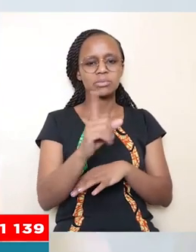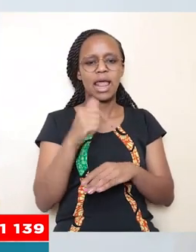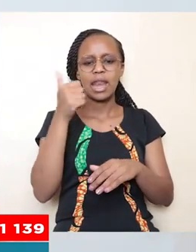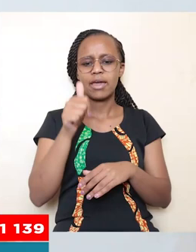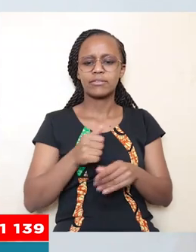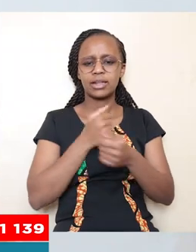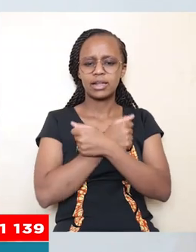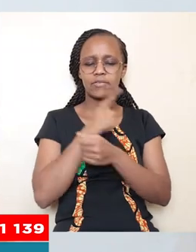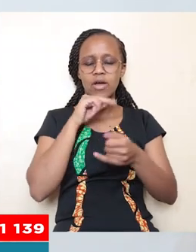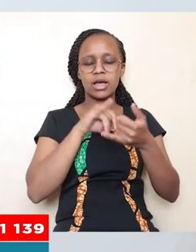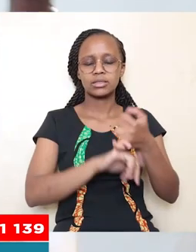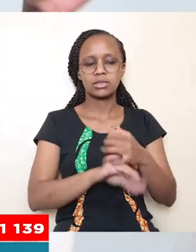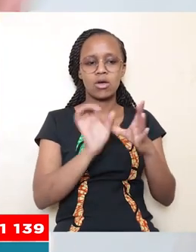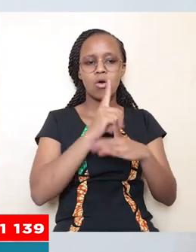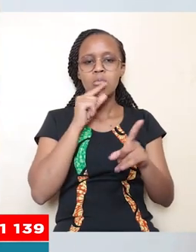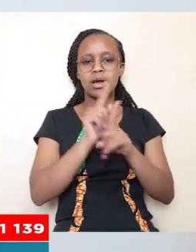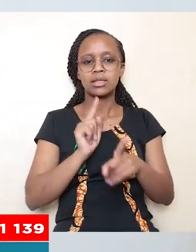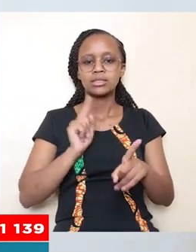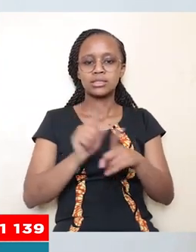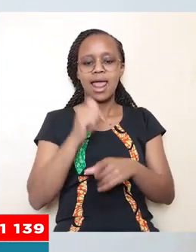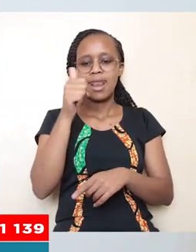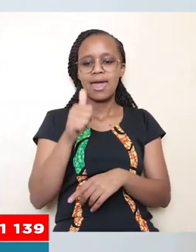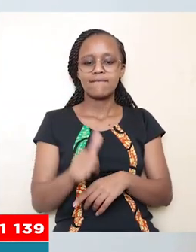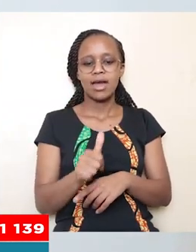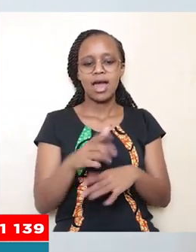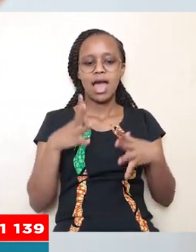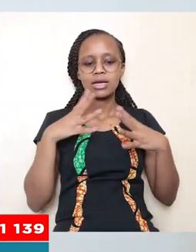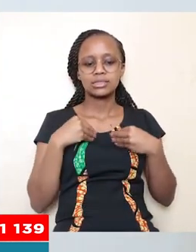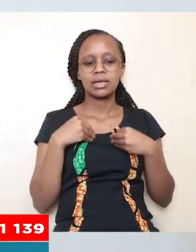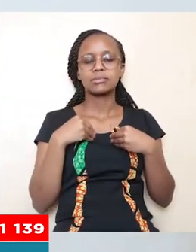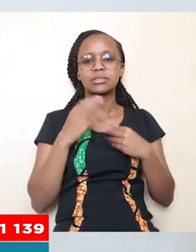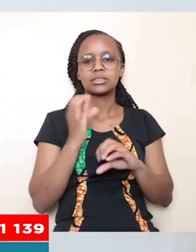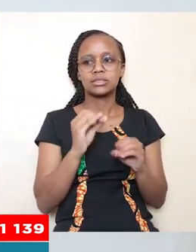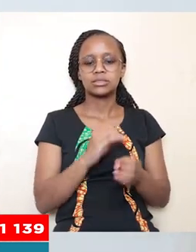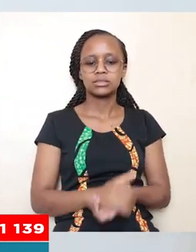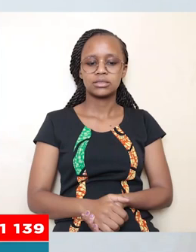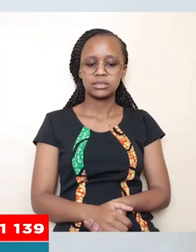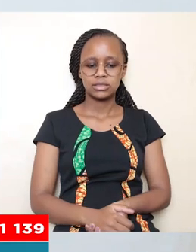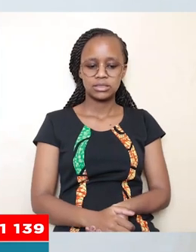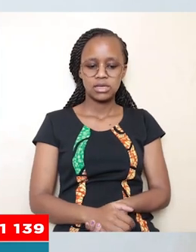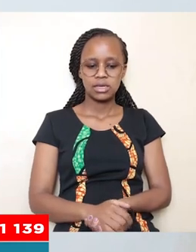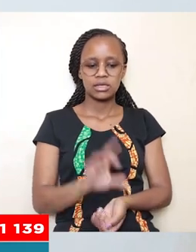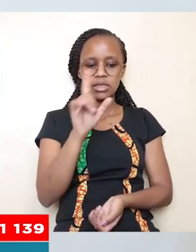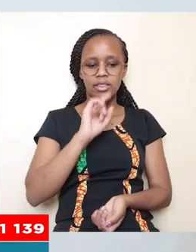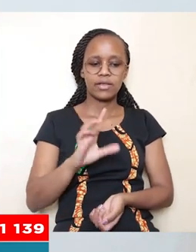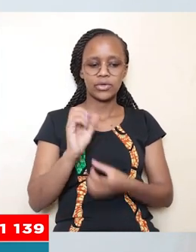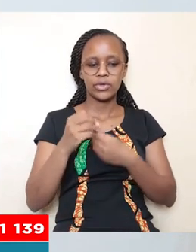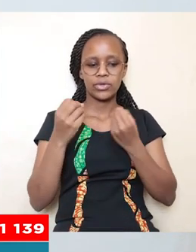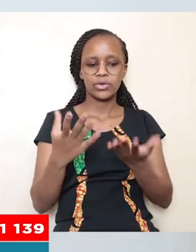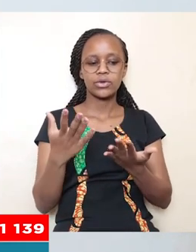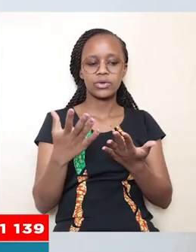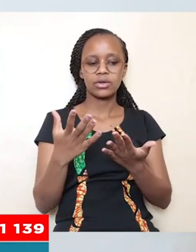loved your husband. Or your brothers or sisters have never accepted him. And therefore, you give